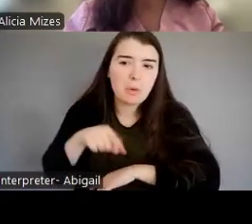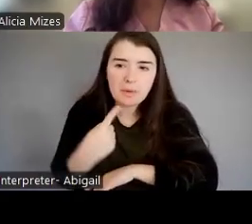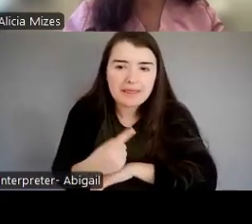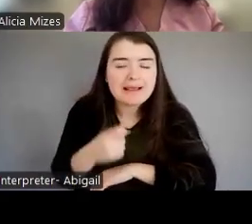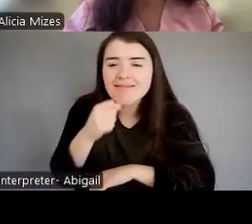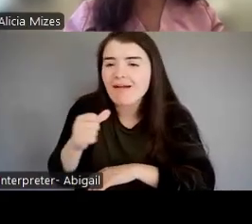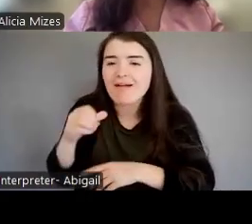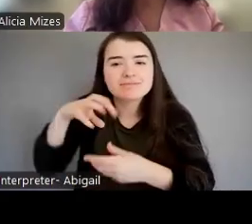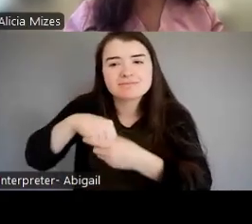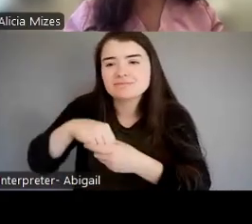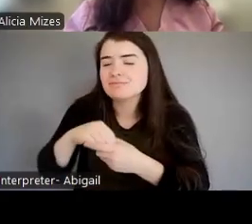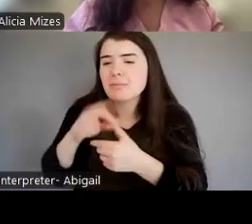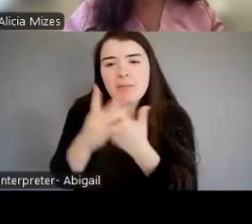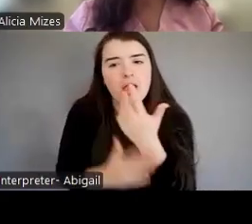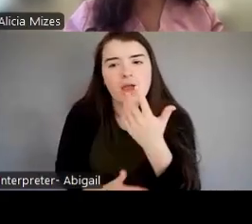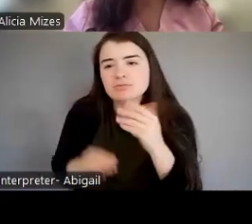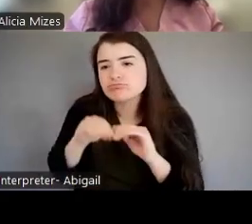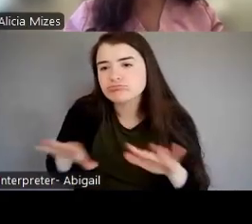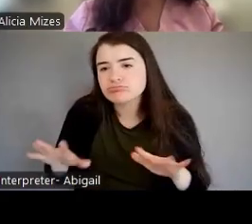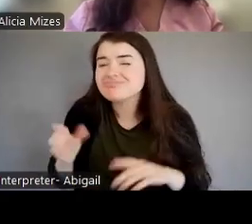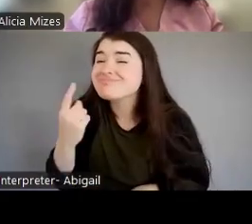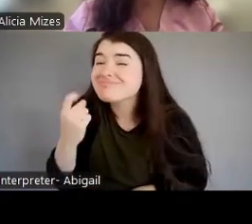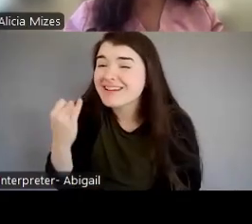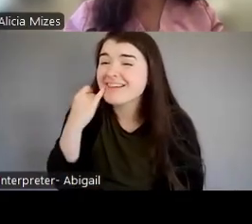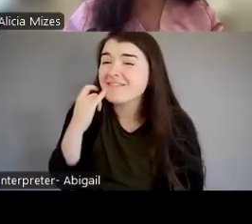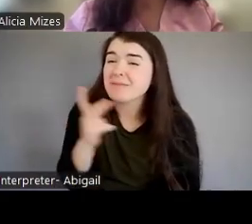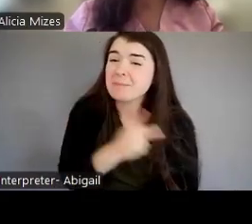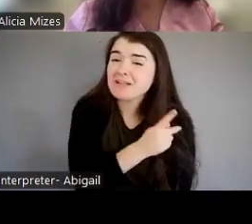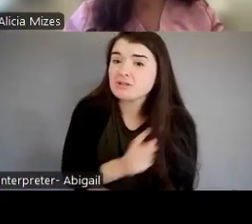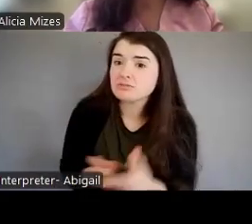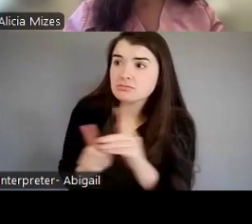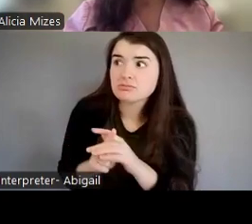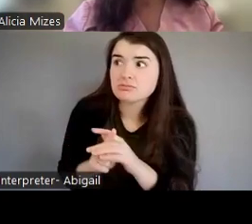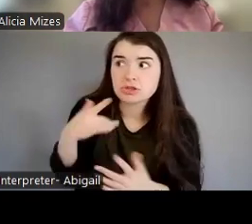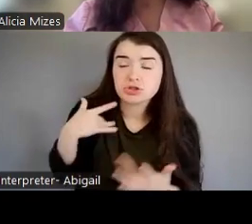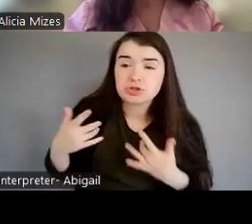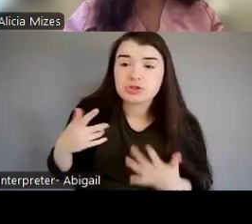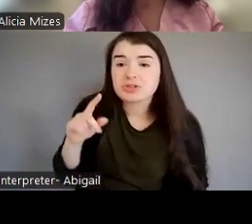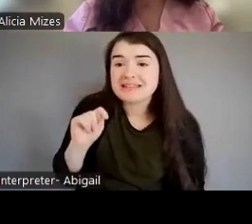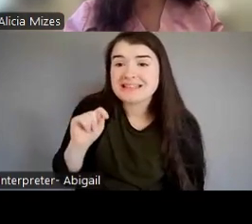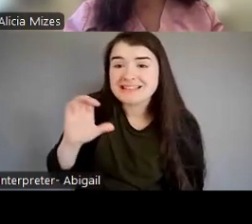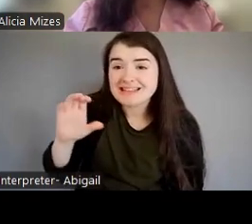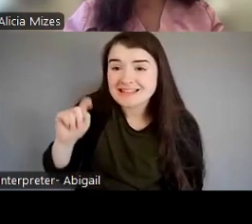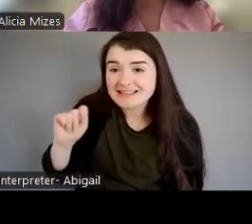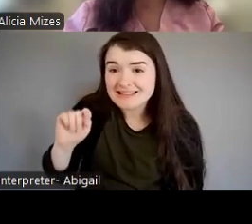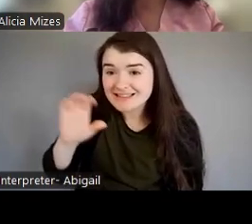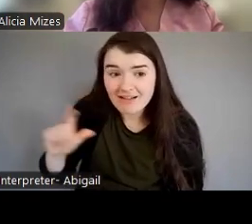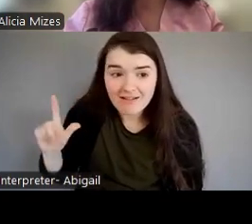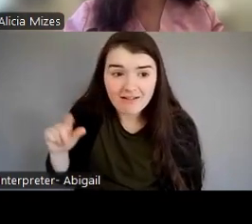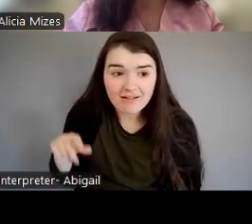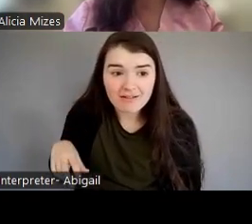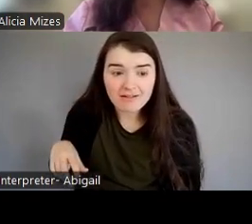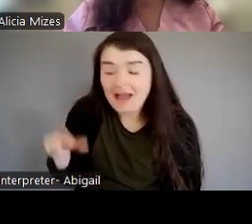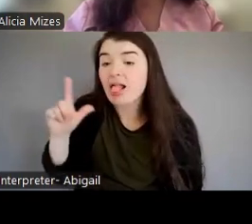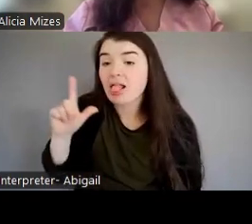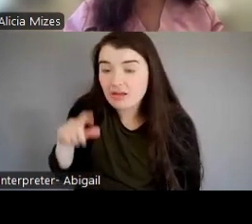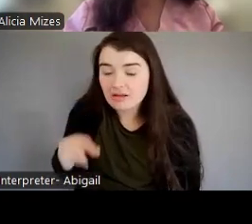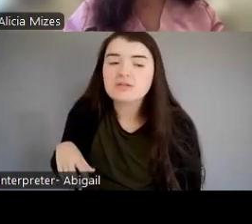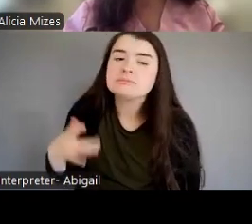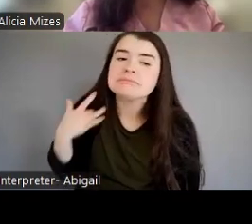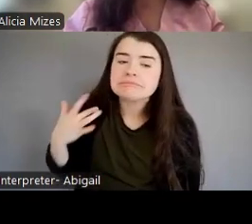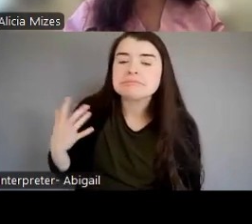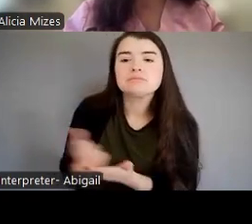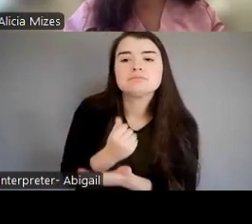blood. But when you do see a patient where you have concern for CTCL, we tend to do first a skin biopsy. With that